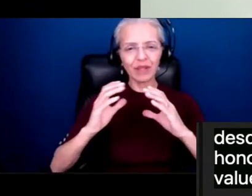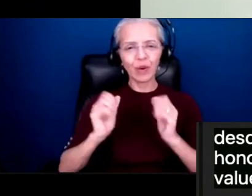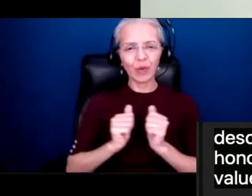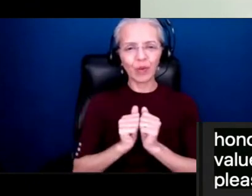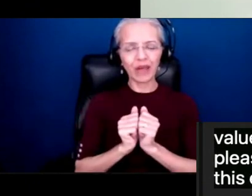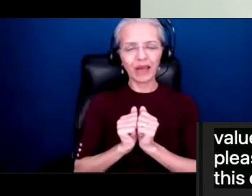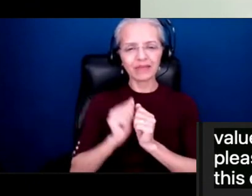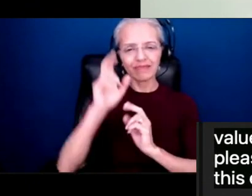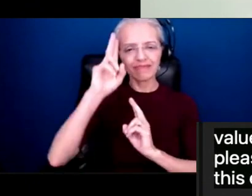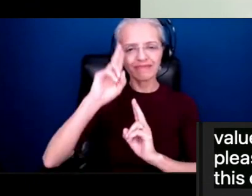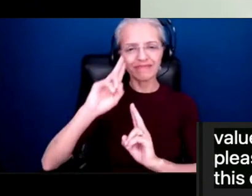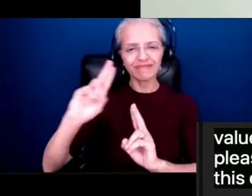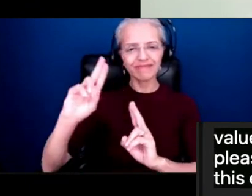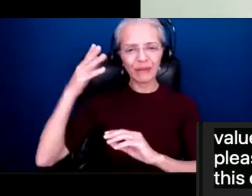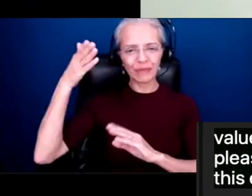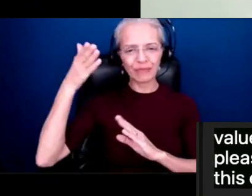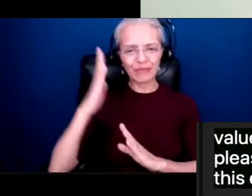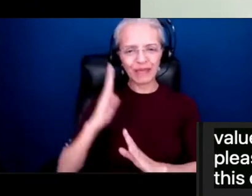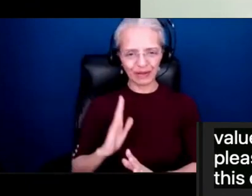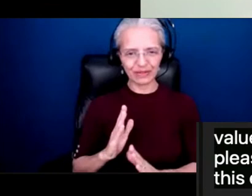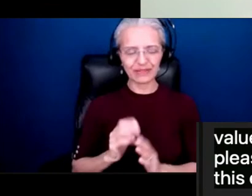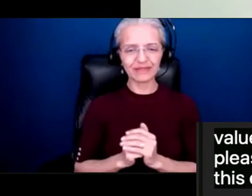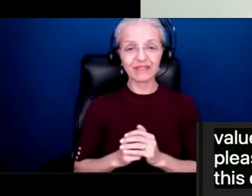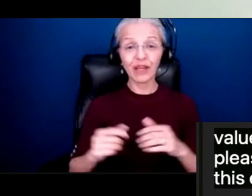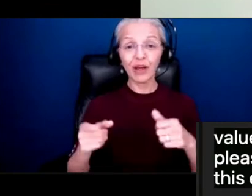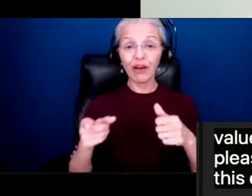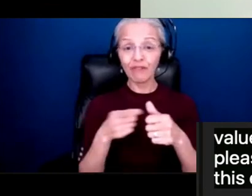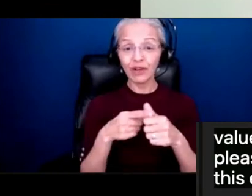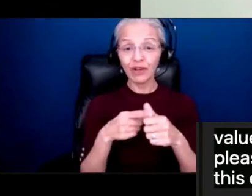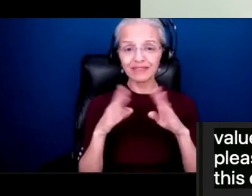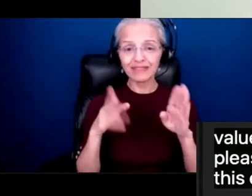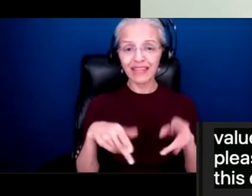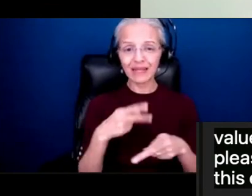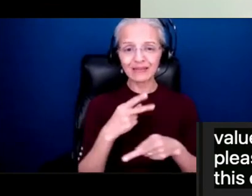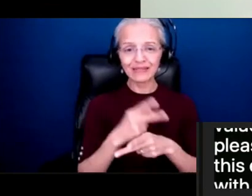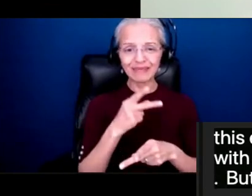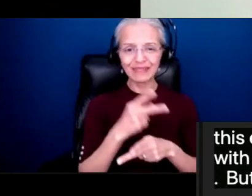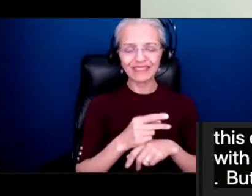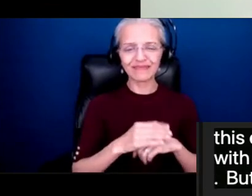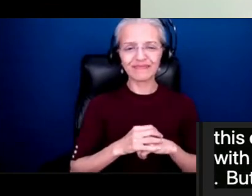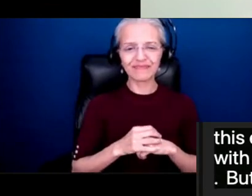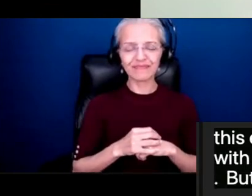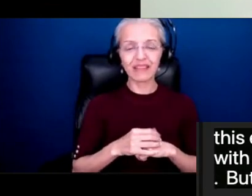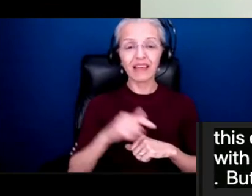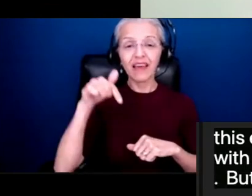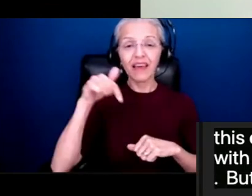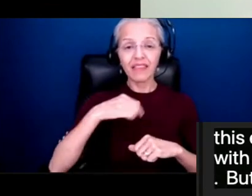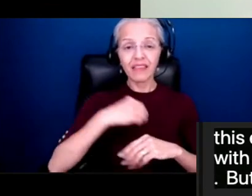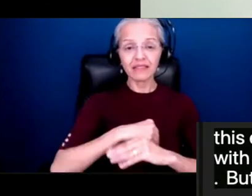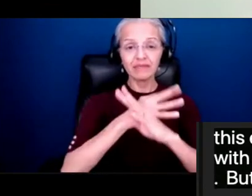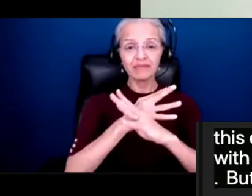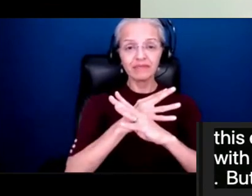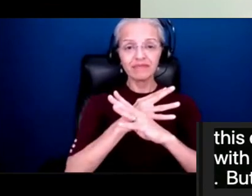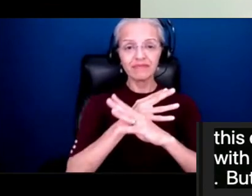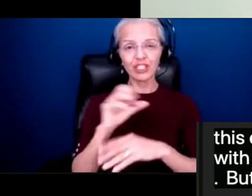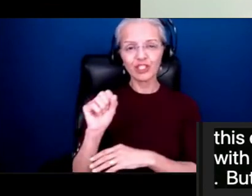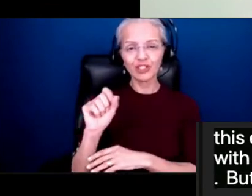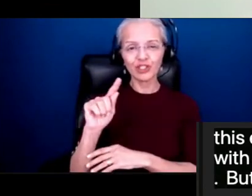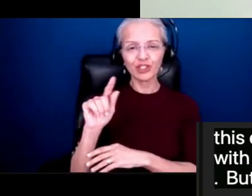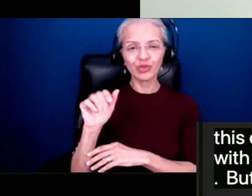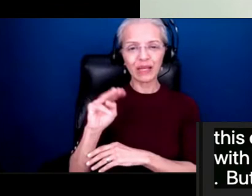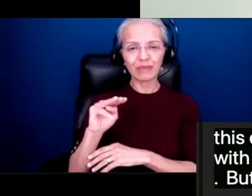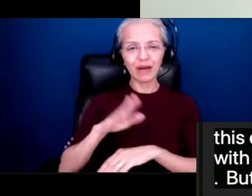speaker. But first, some housekeeping things. We are streaming this conversation on